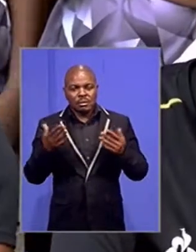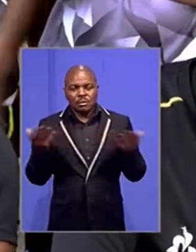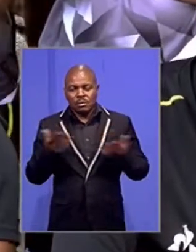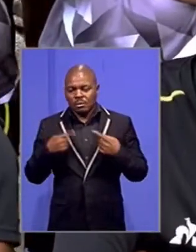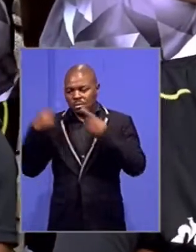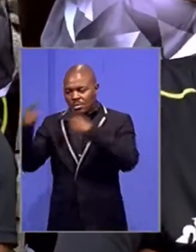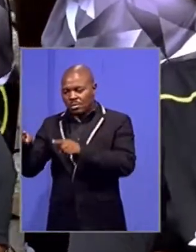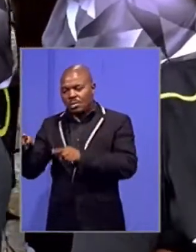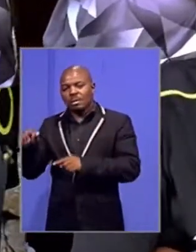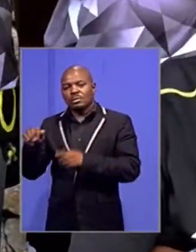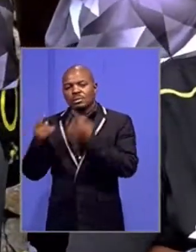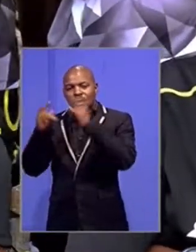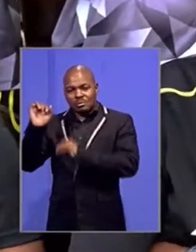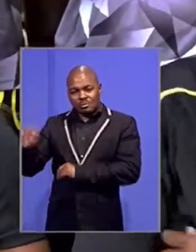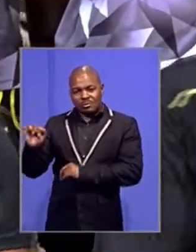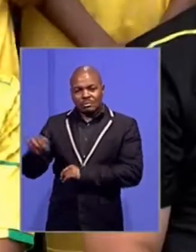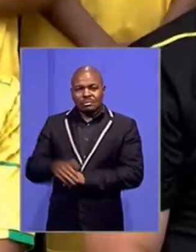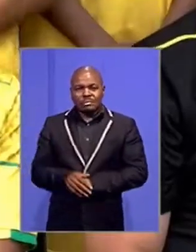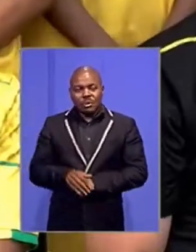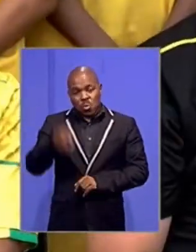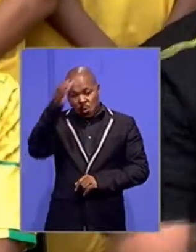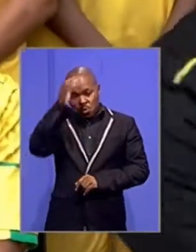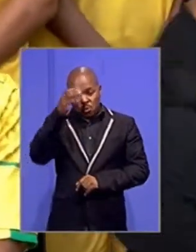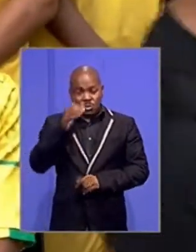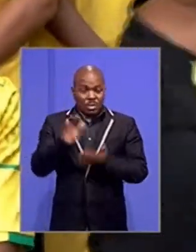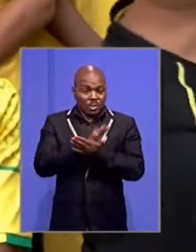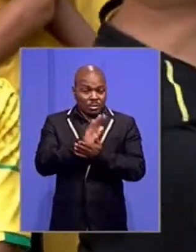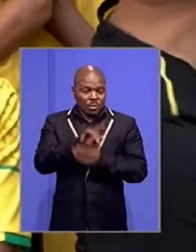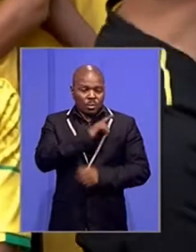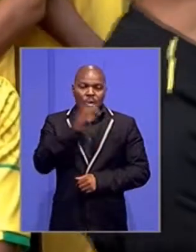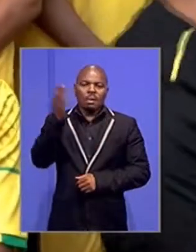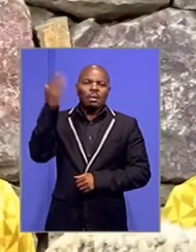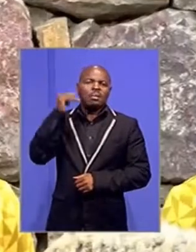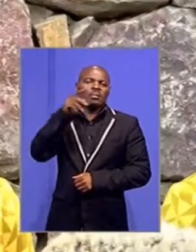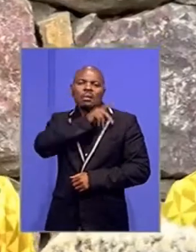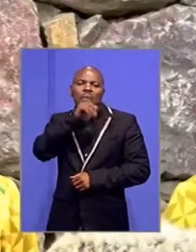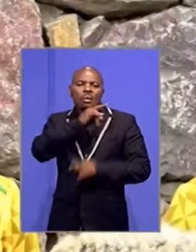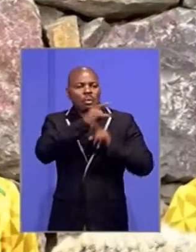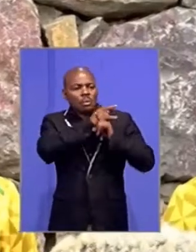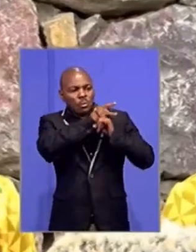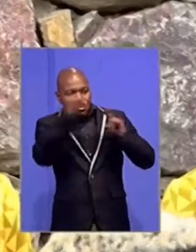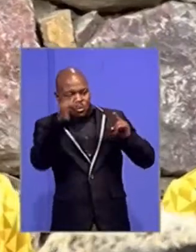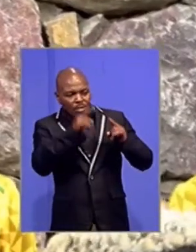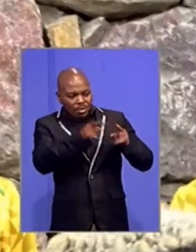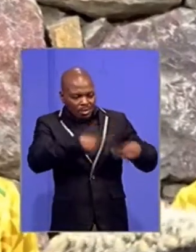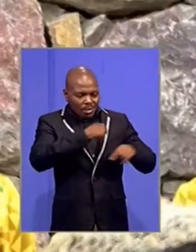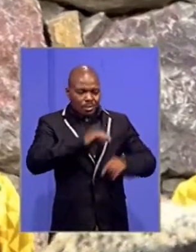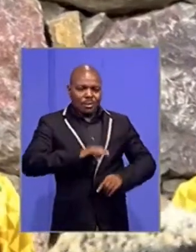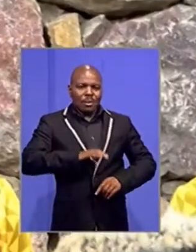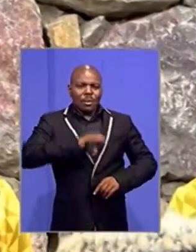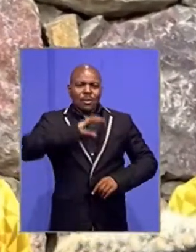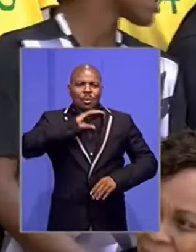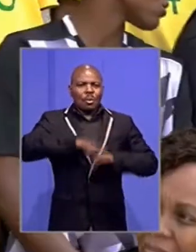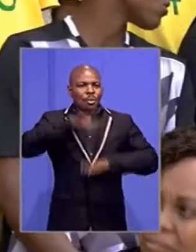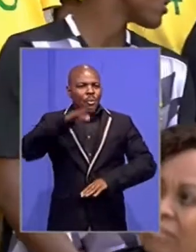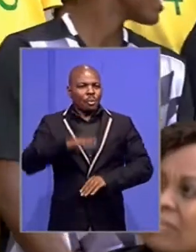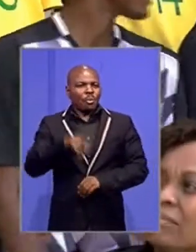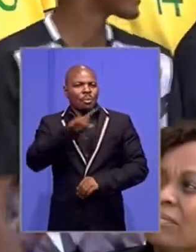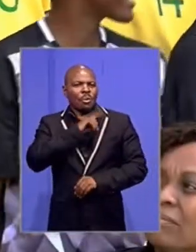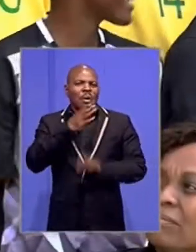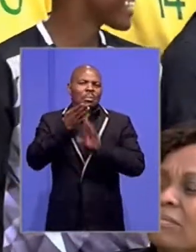motsemoholo Algiers. Ellis o tla thabiswa ke hore tlholo ya Labohlano bo fetileng ile ya phamisa meya ya dipapadi ho latela